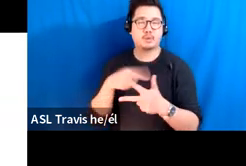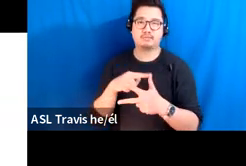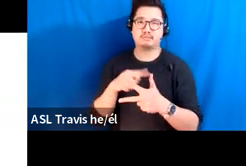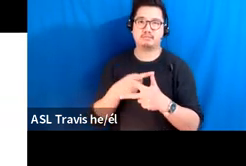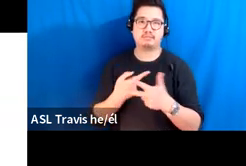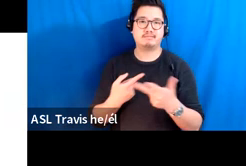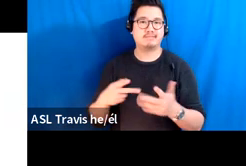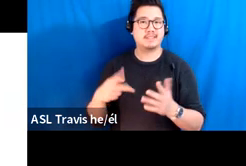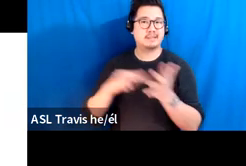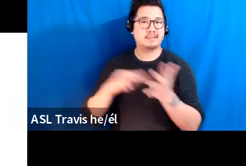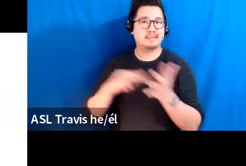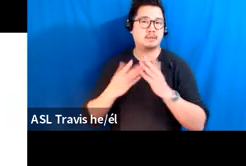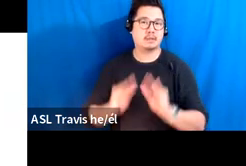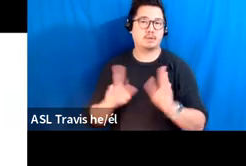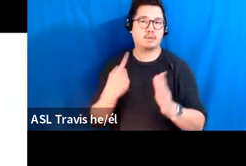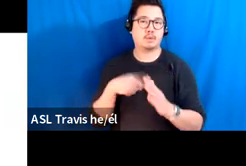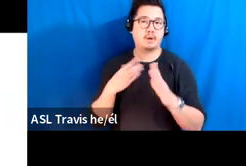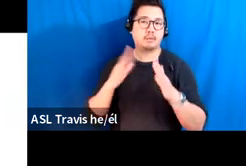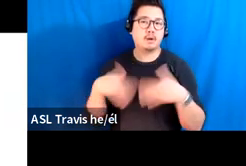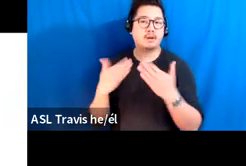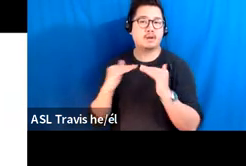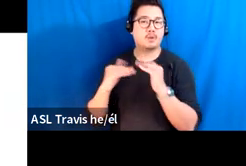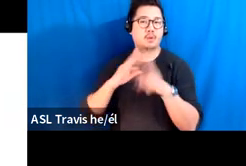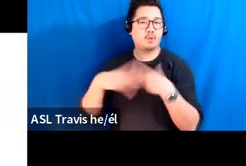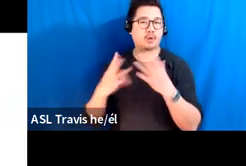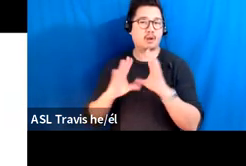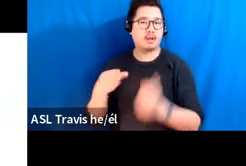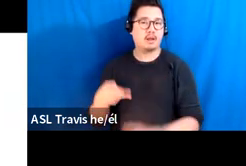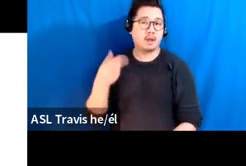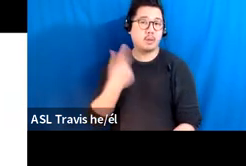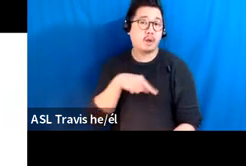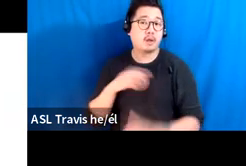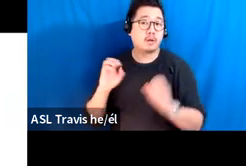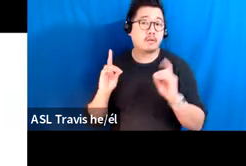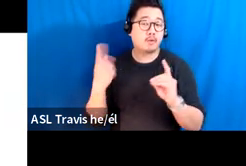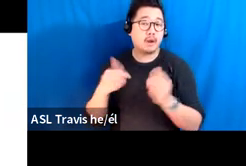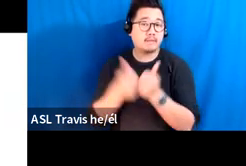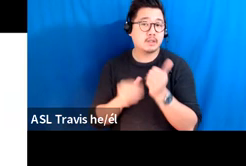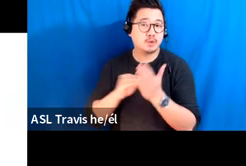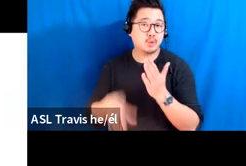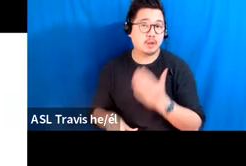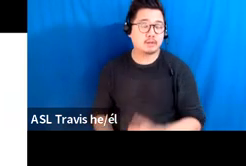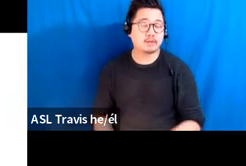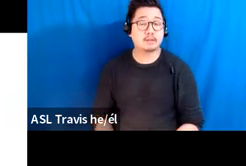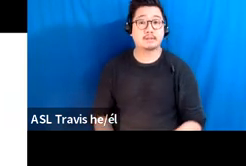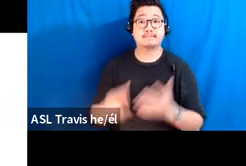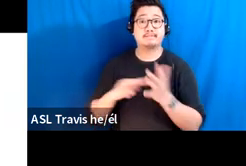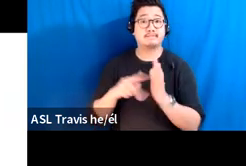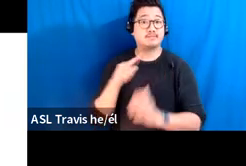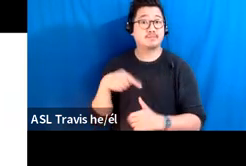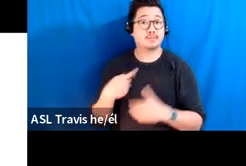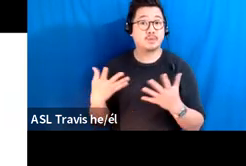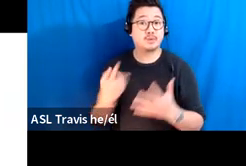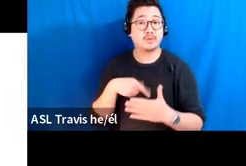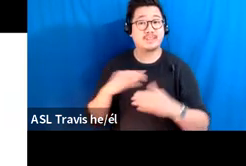purpose is to provide an equitable world-class high quality education to every student and what that means to me is we